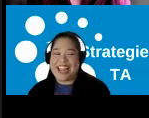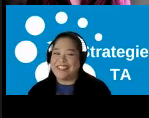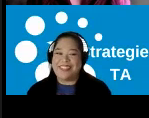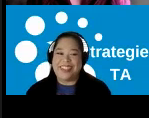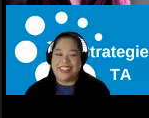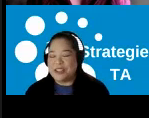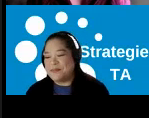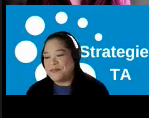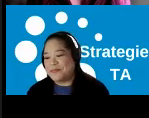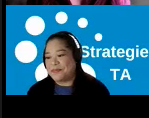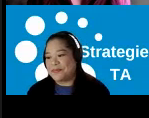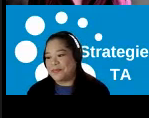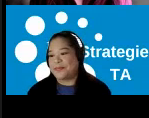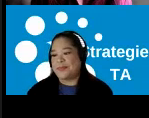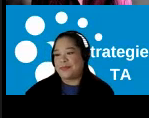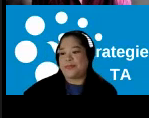real life.